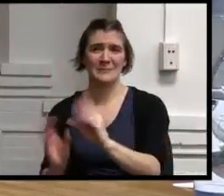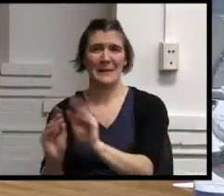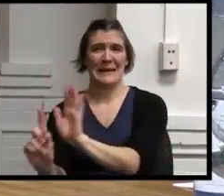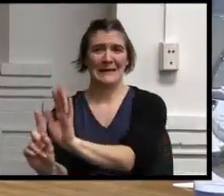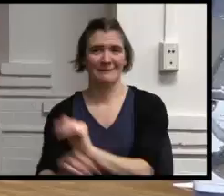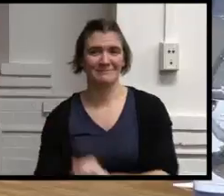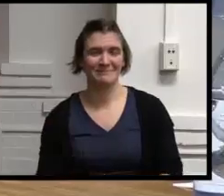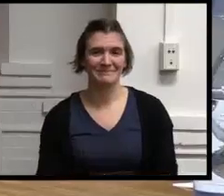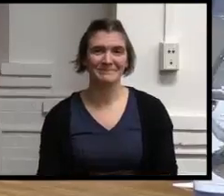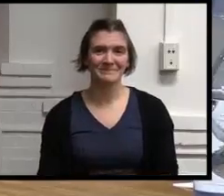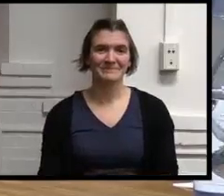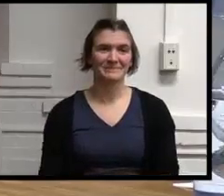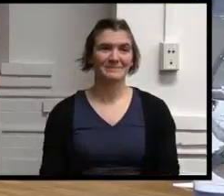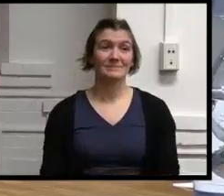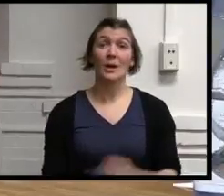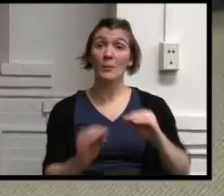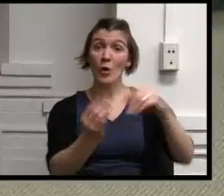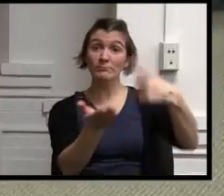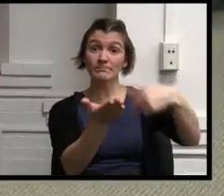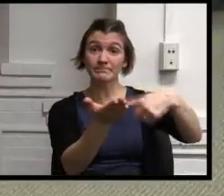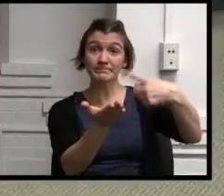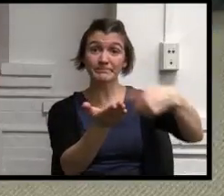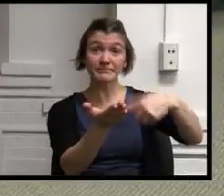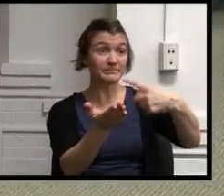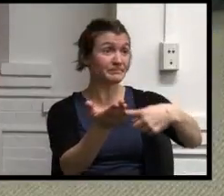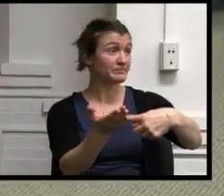meeting. Any further discussion?